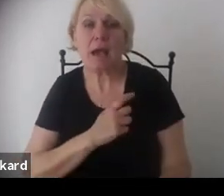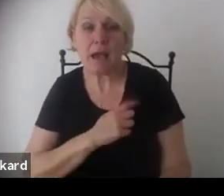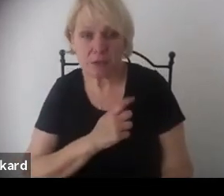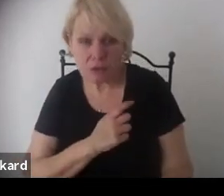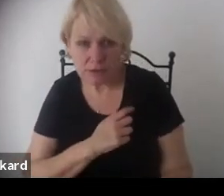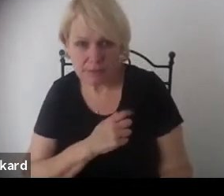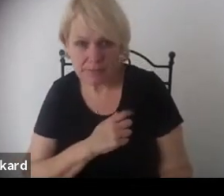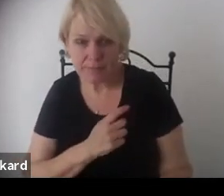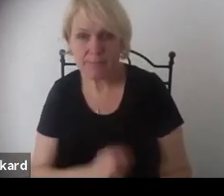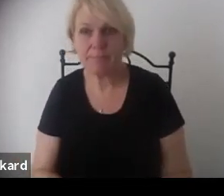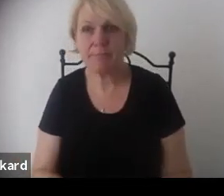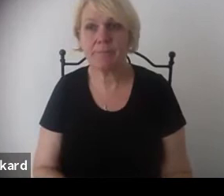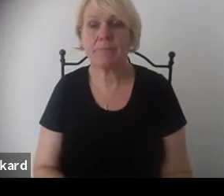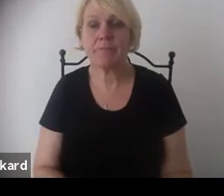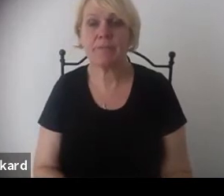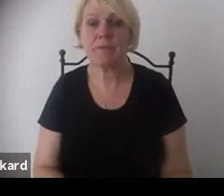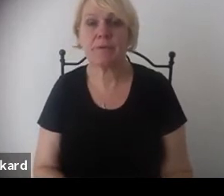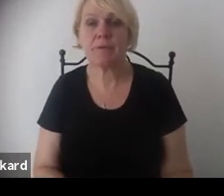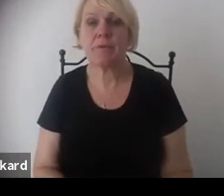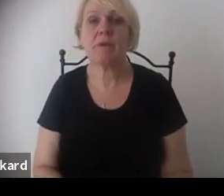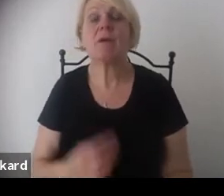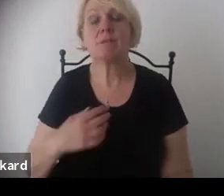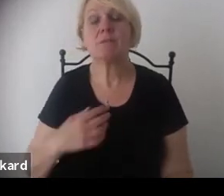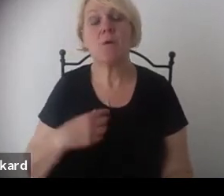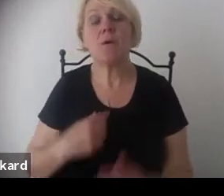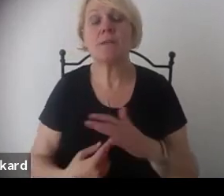it's very important for people to access